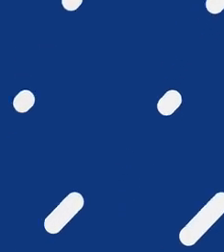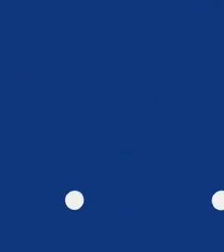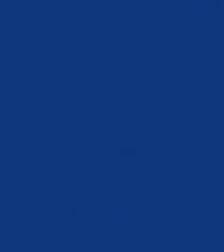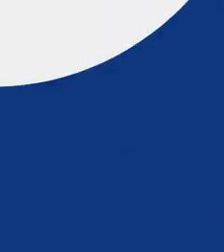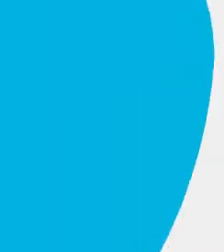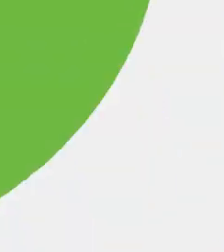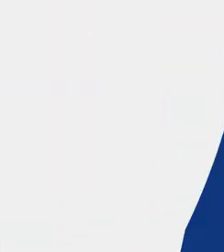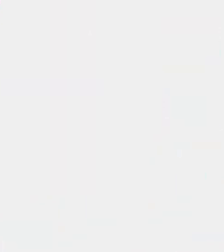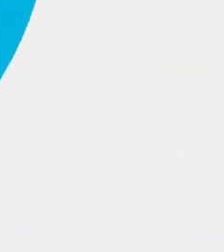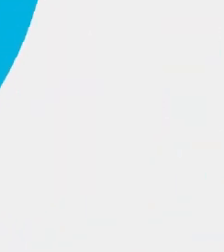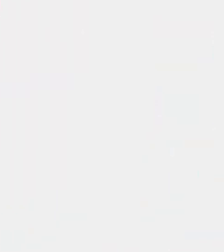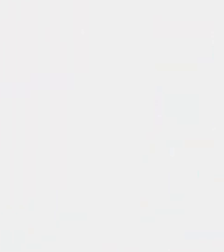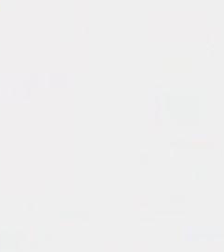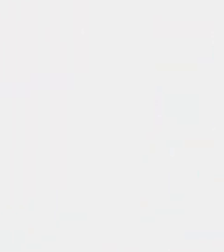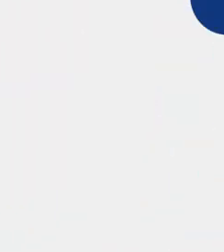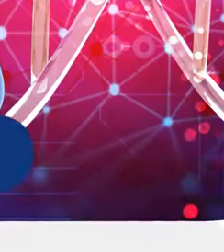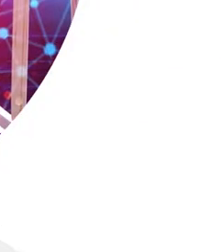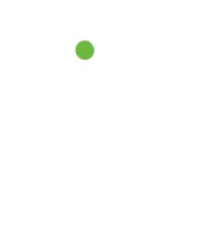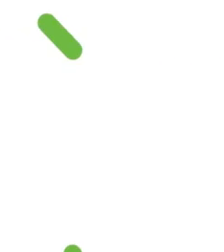Thank you.